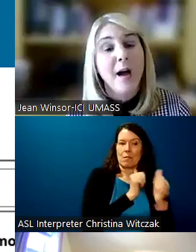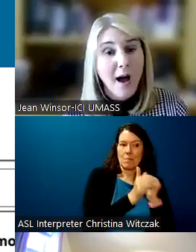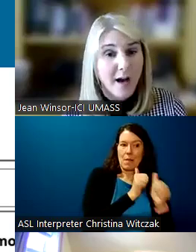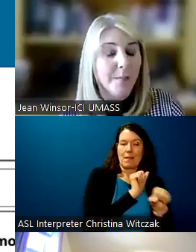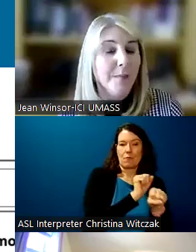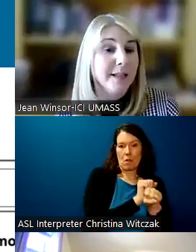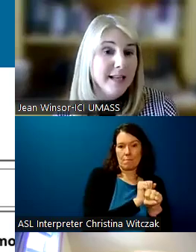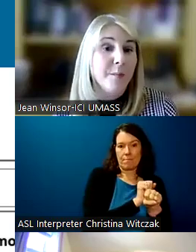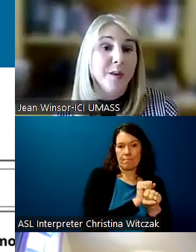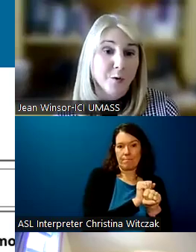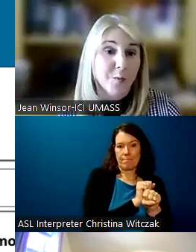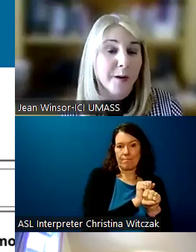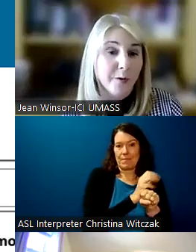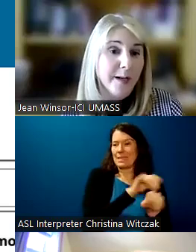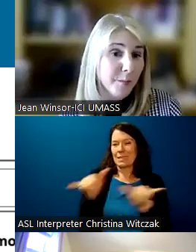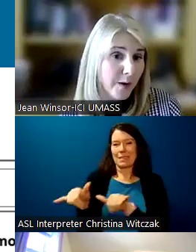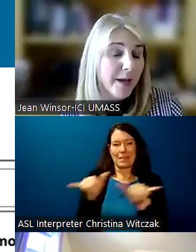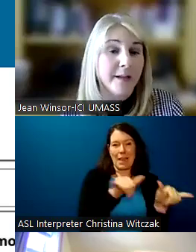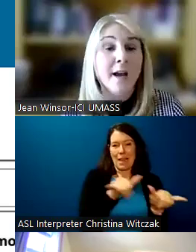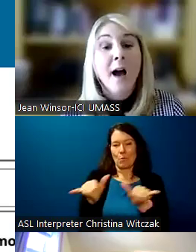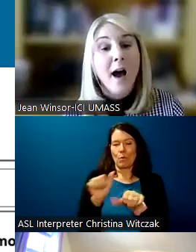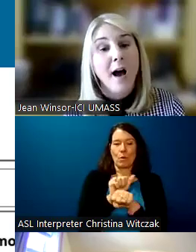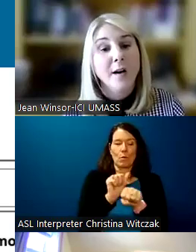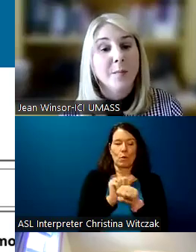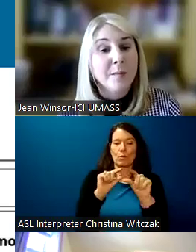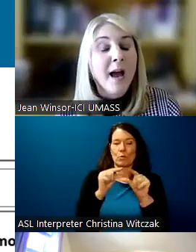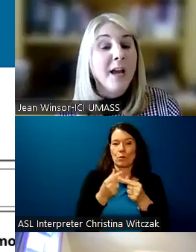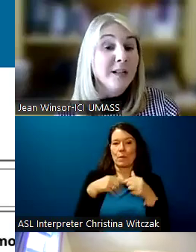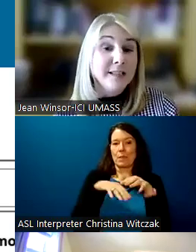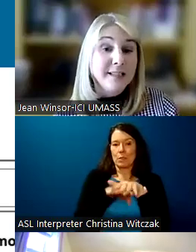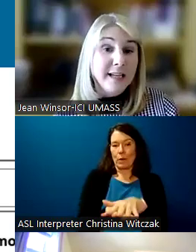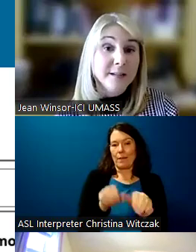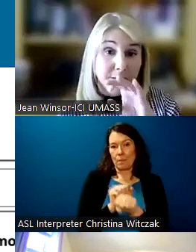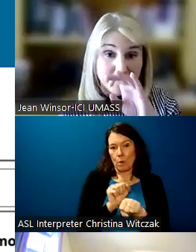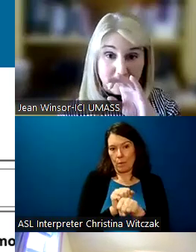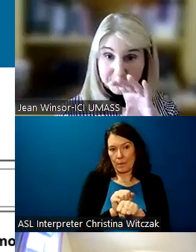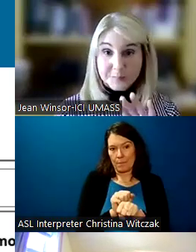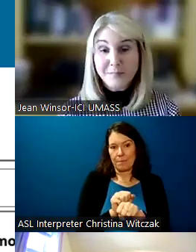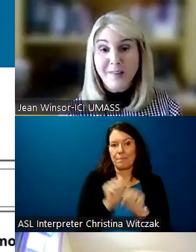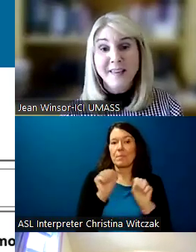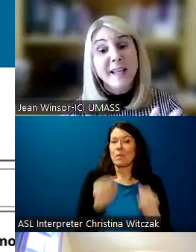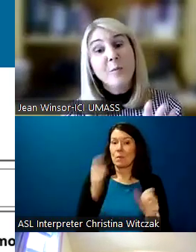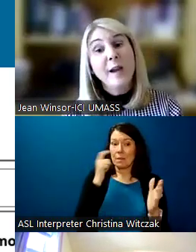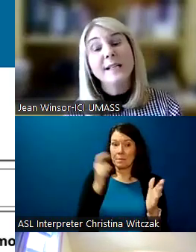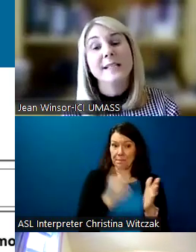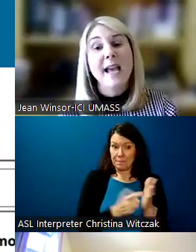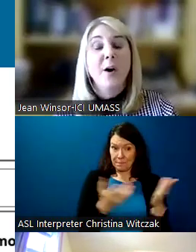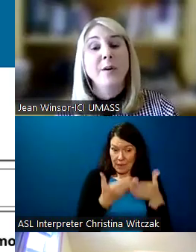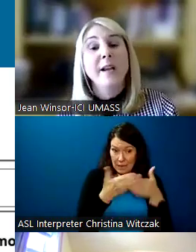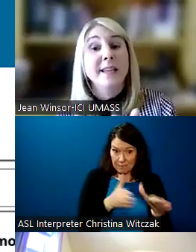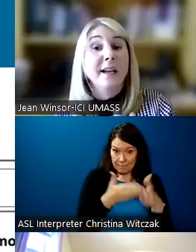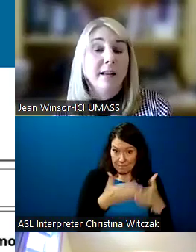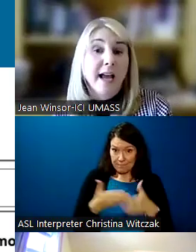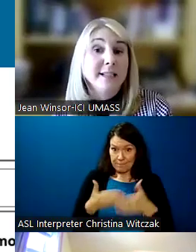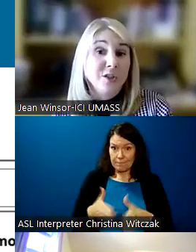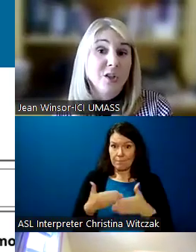job. And the same with their group integrated employment. You can see that they break it down